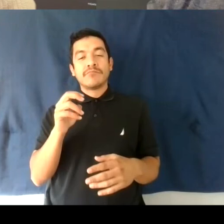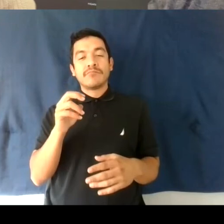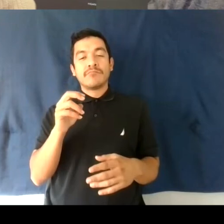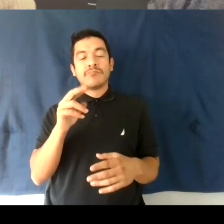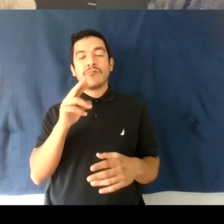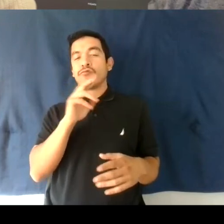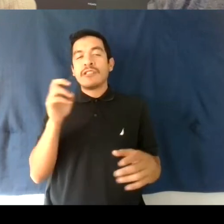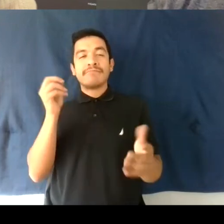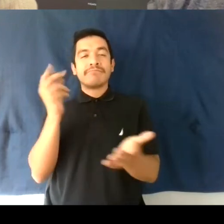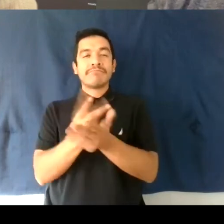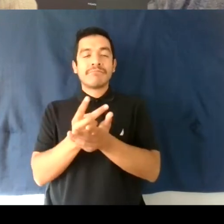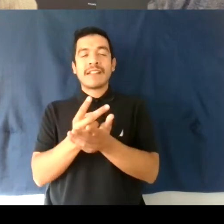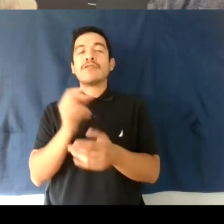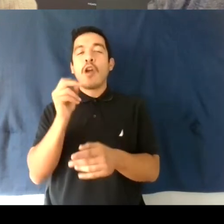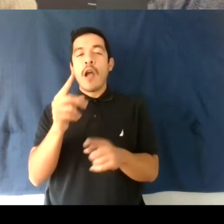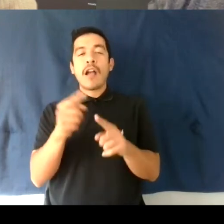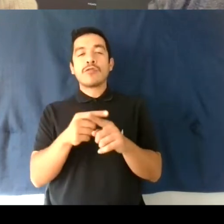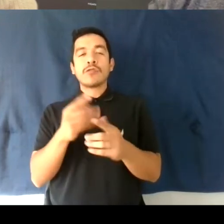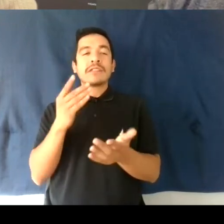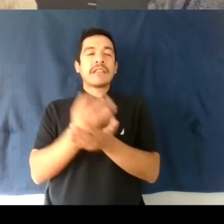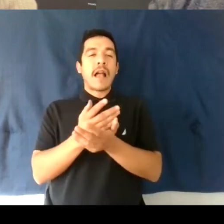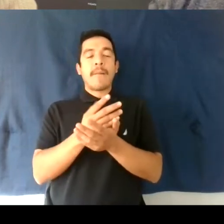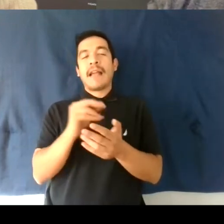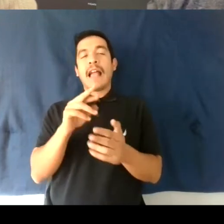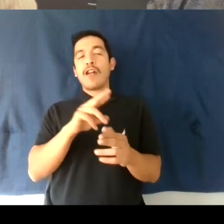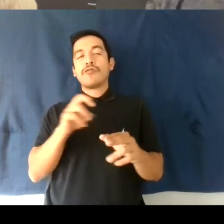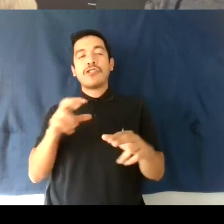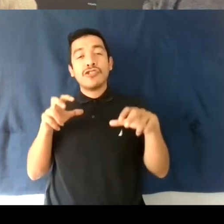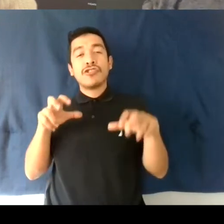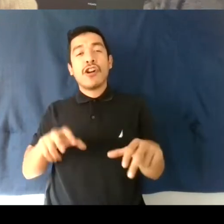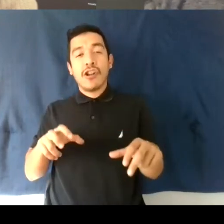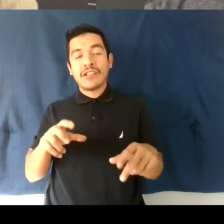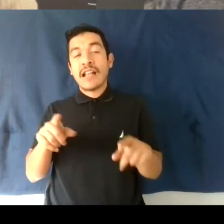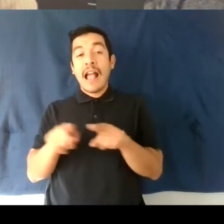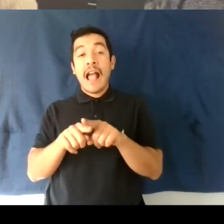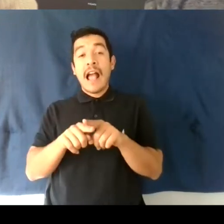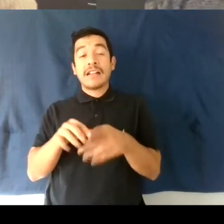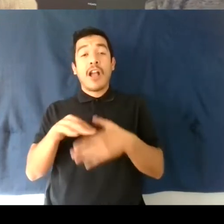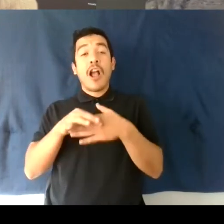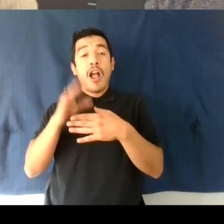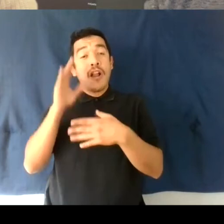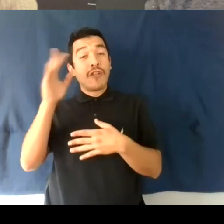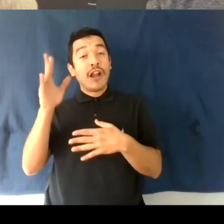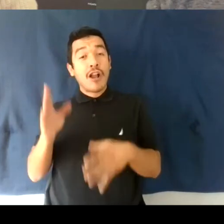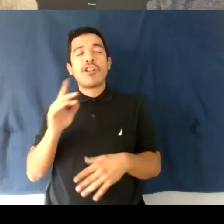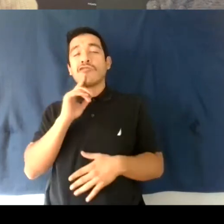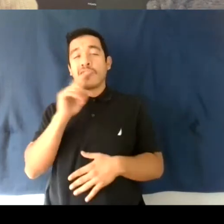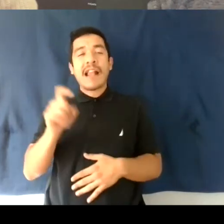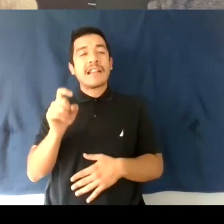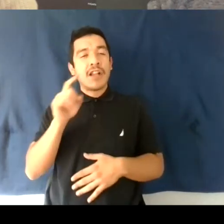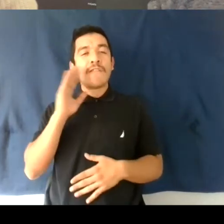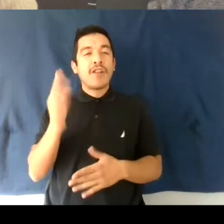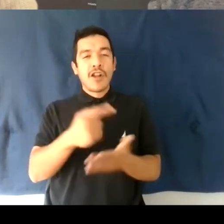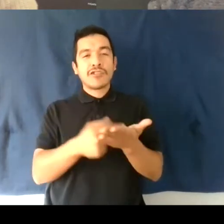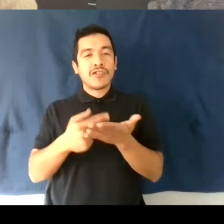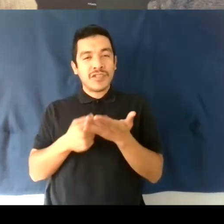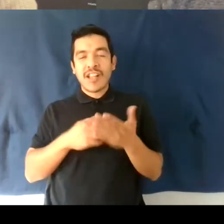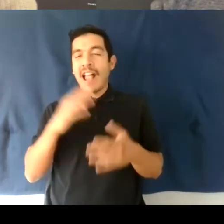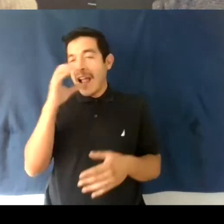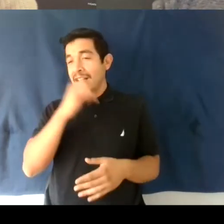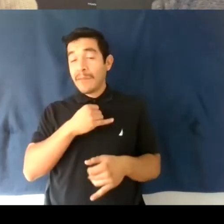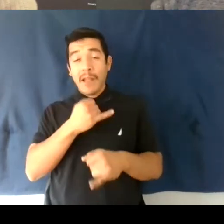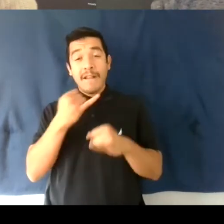and recharge. As content creators, it is essential. A great conversation. So yeah, just I guess my final word would just